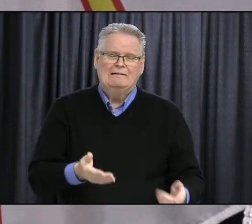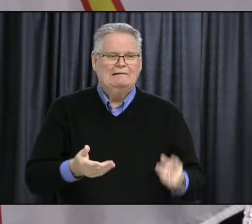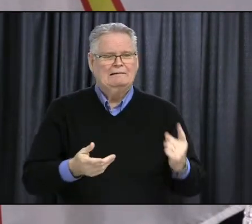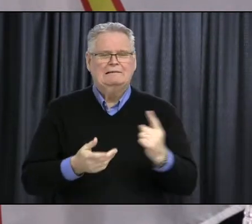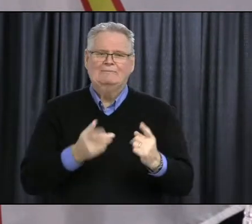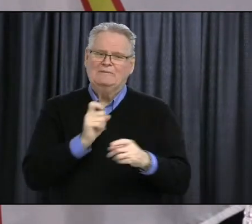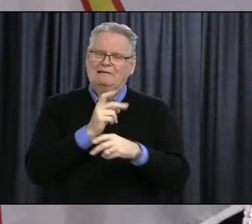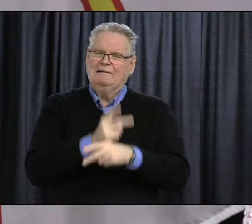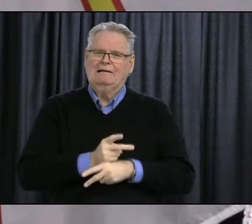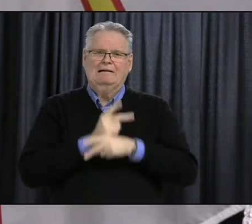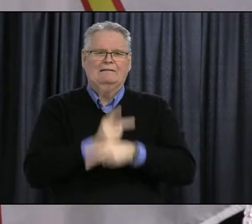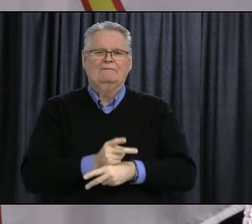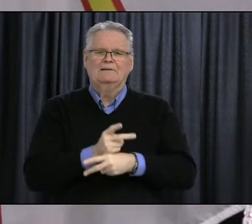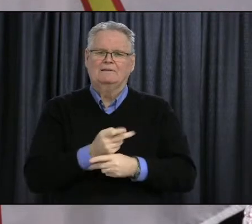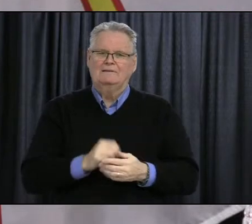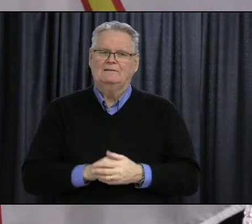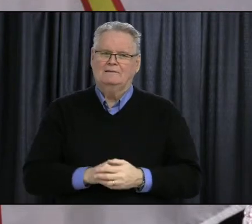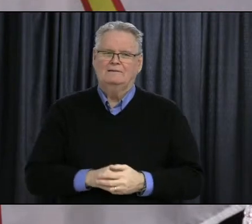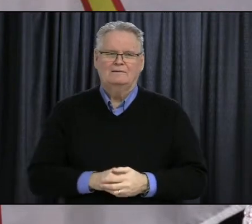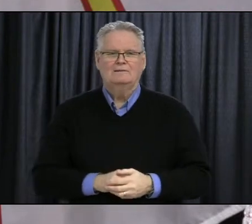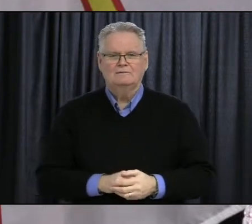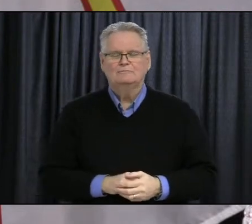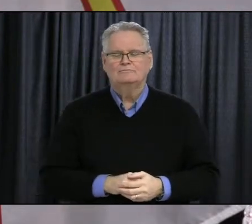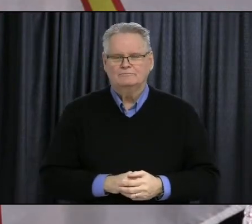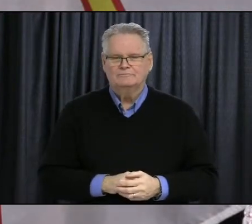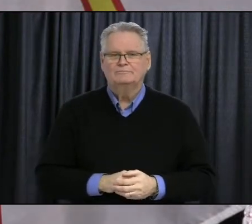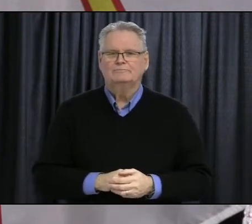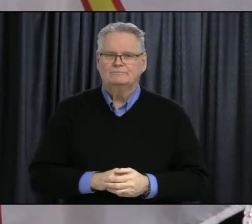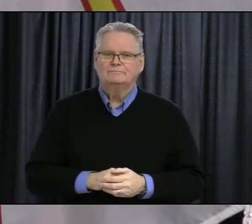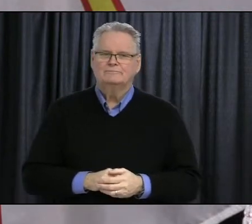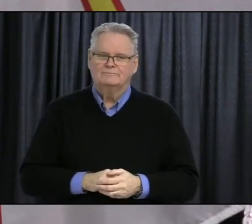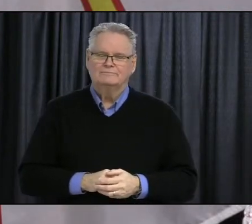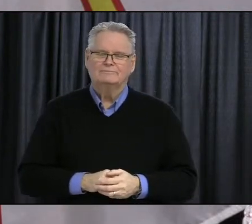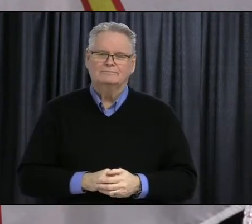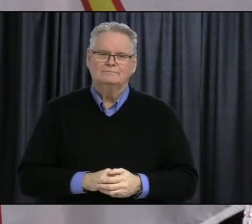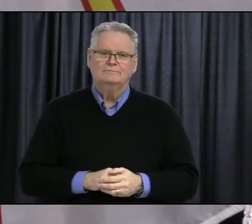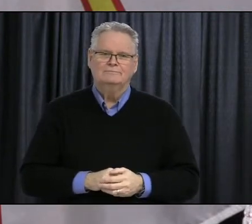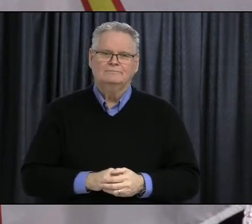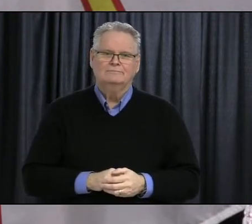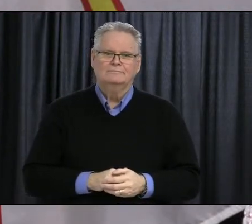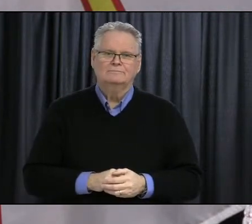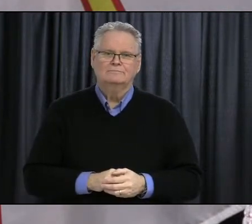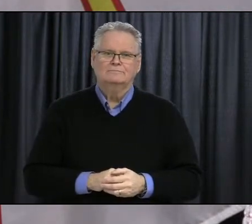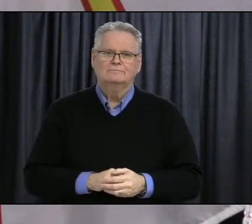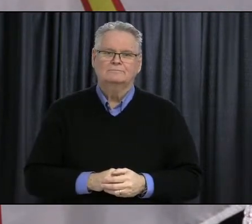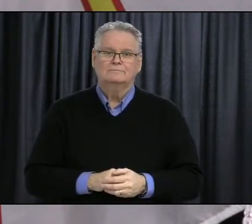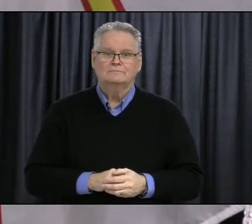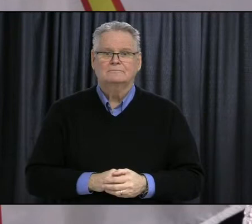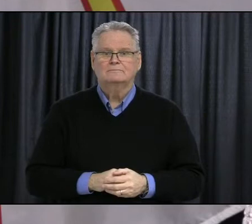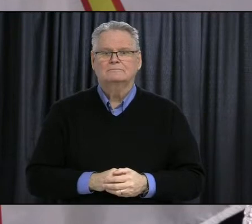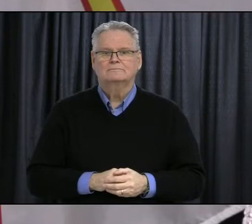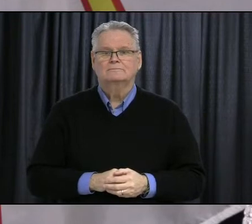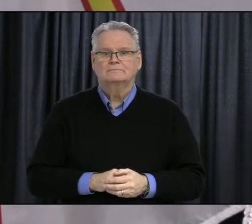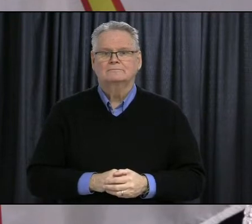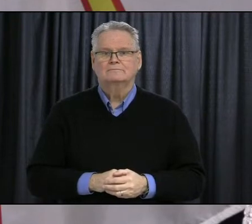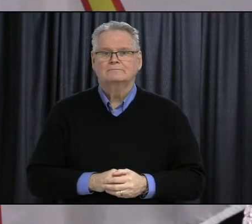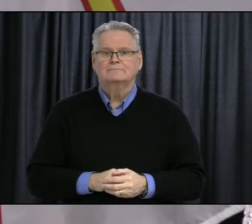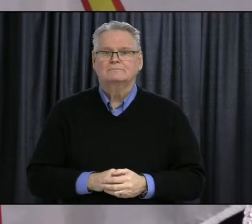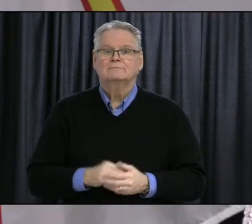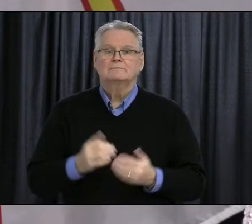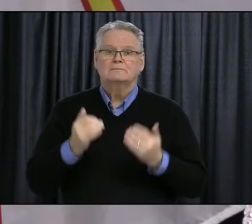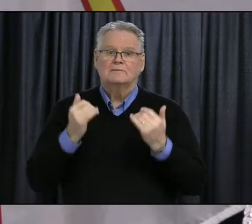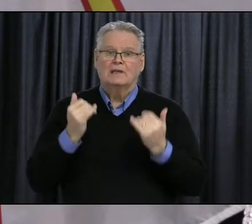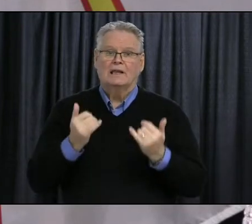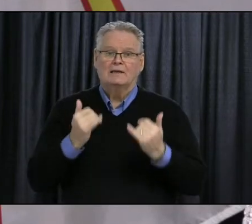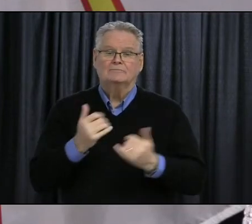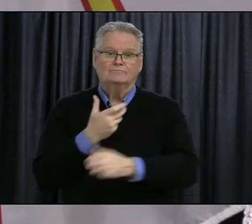find ourselves in a period where the supply of vaccine has dropped. While we had anticipated that there would be temporary delay